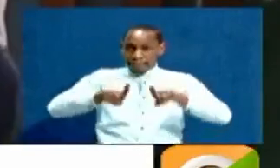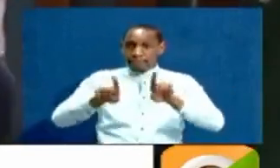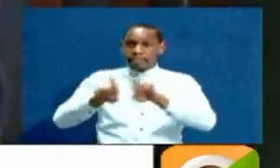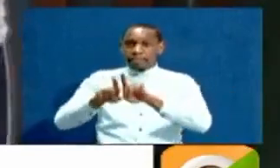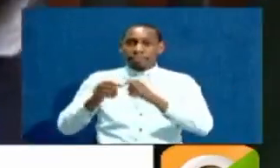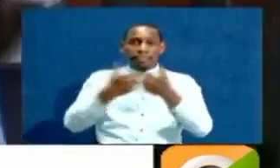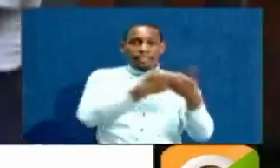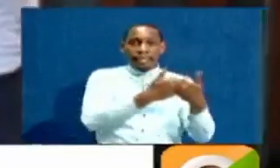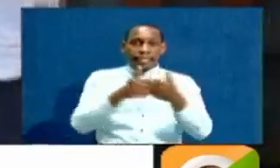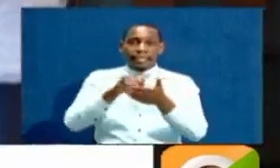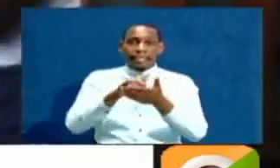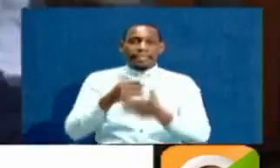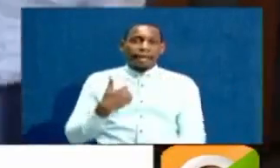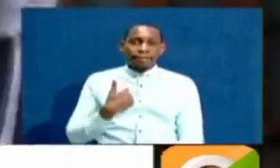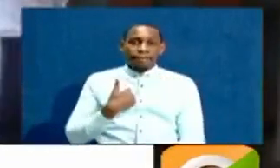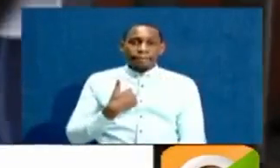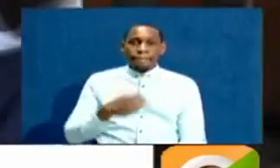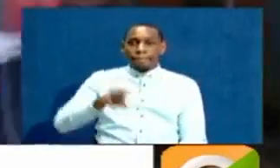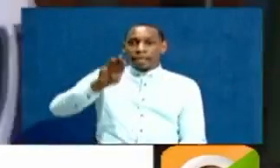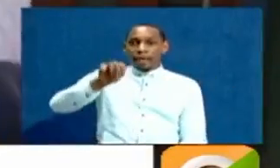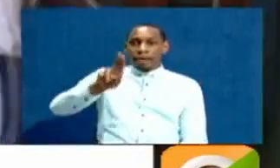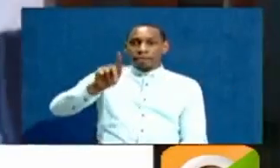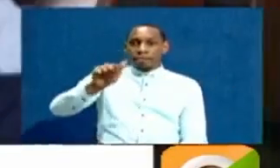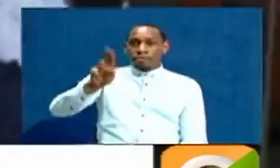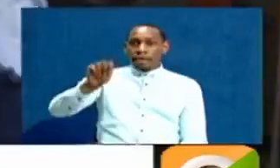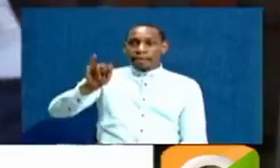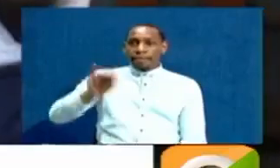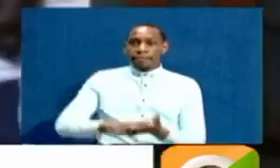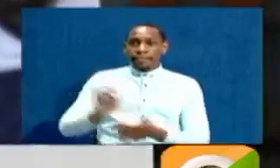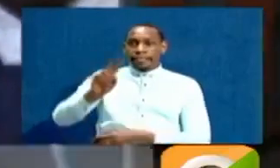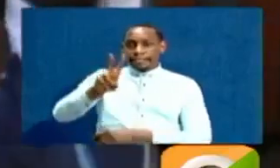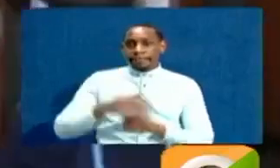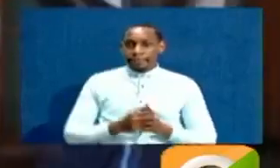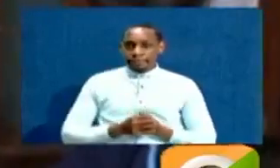despite the challenges they face. Mukami Wambora for Citizen TV.